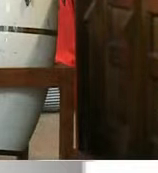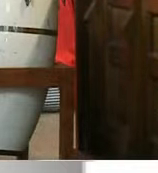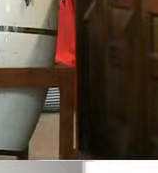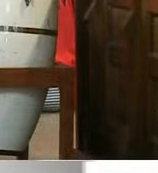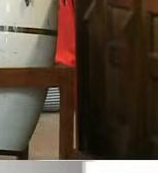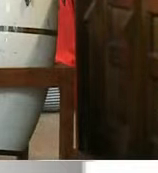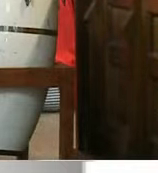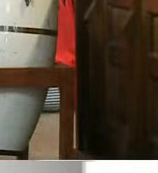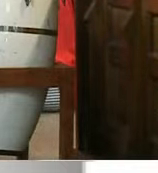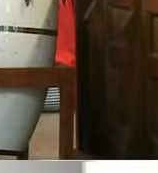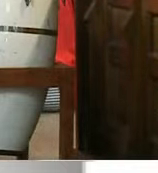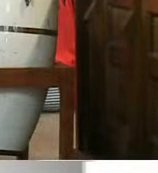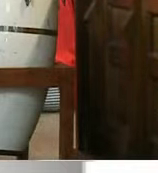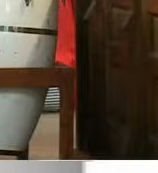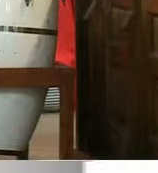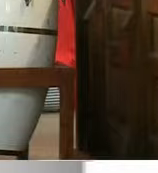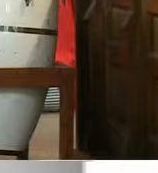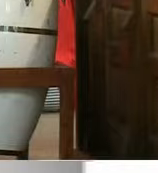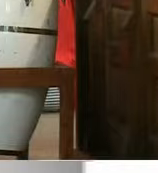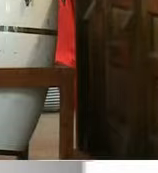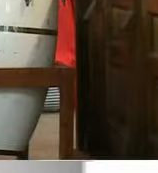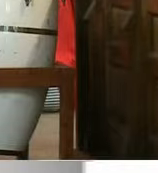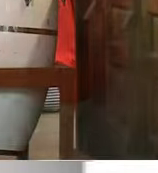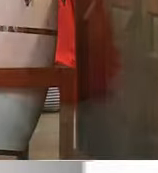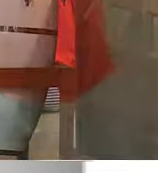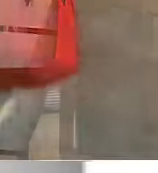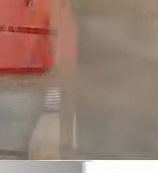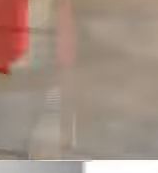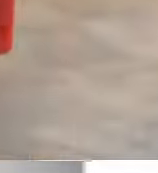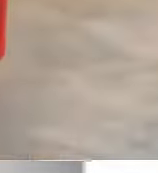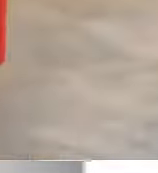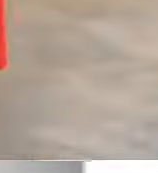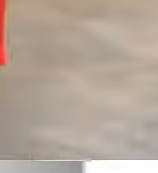Christ's blood was shed for you, and be thankful. Amen.